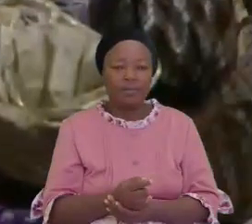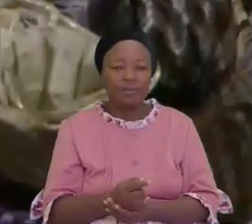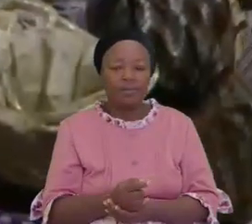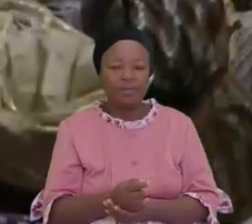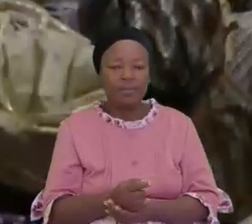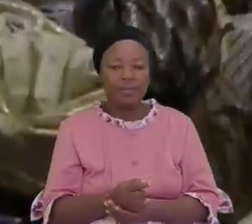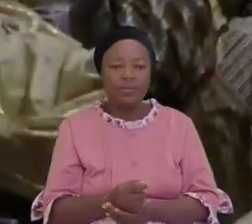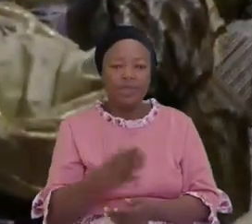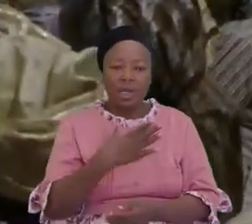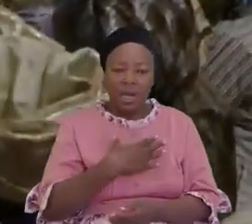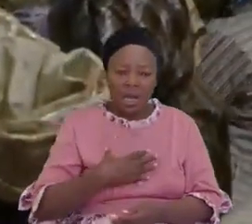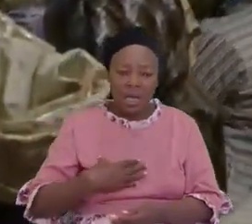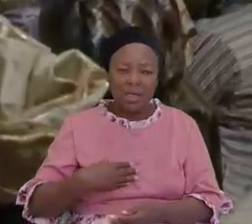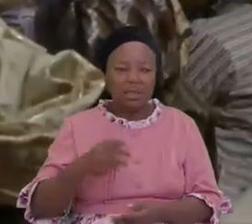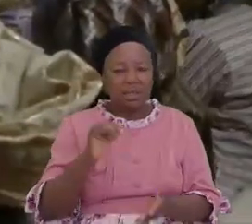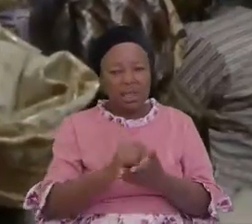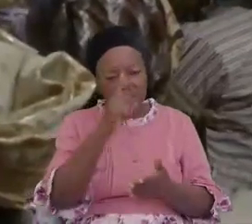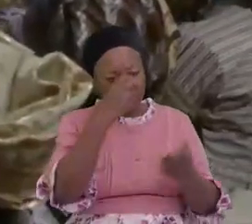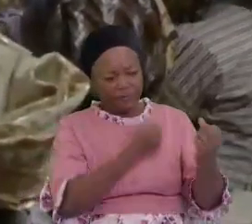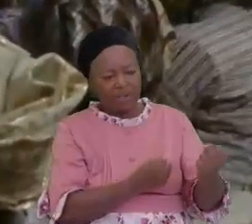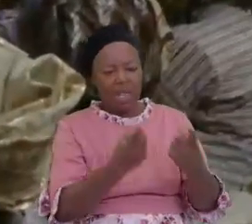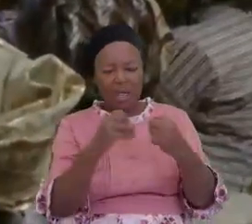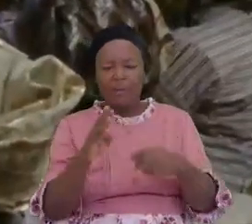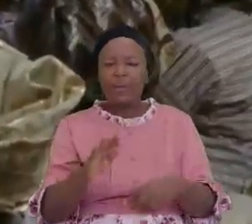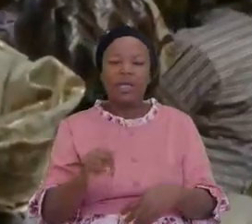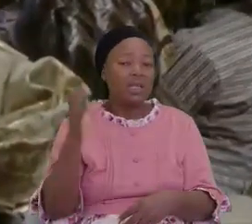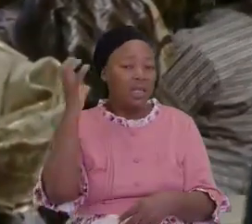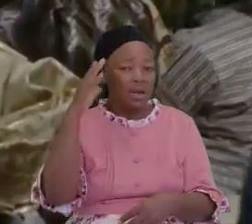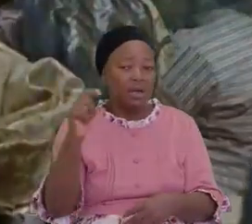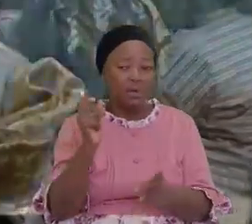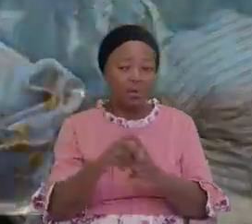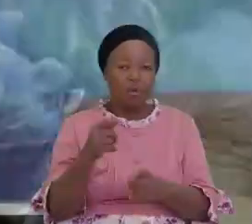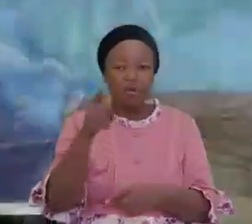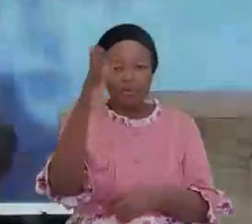And that faith comes by hearing the word of God.